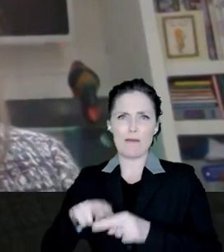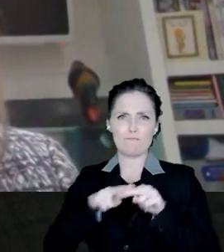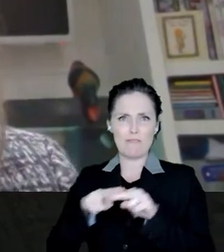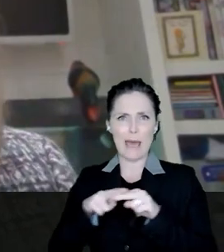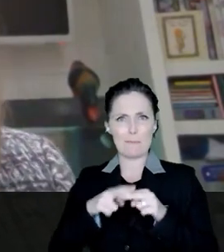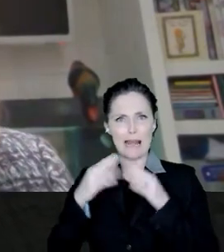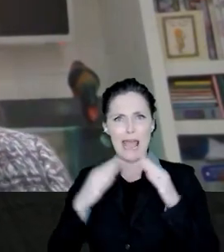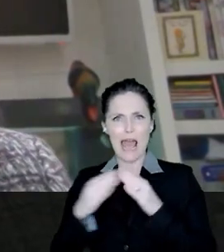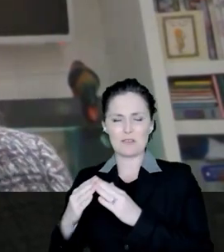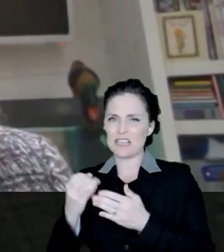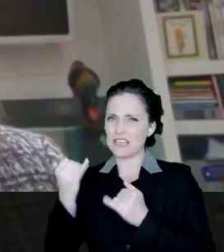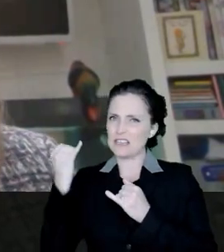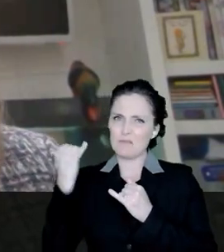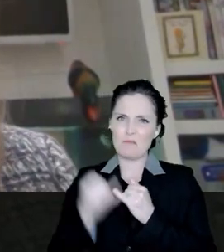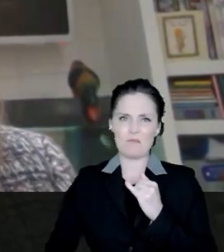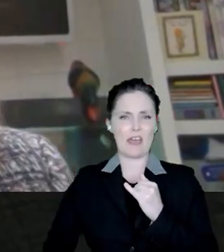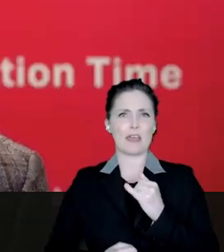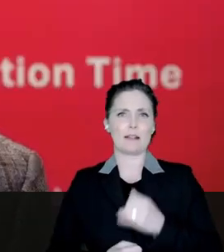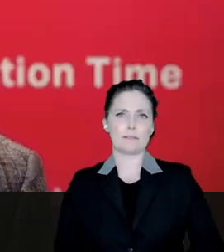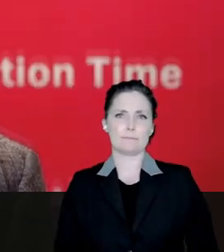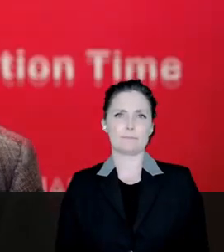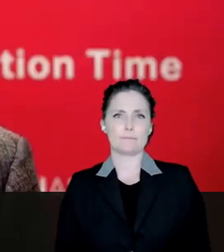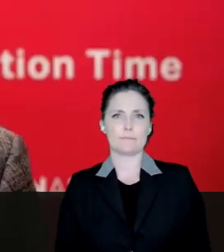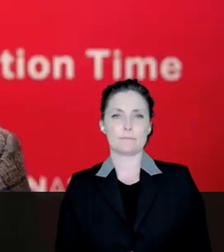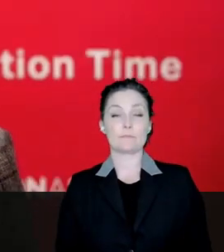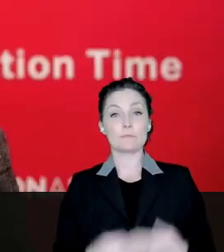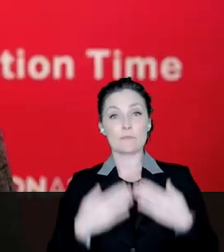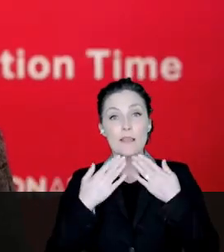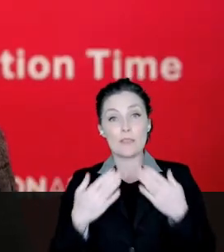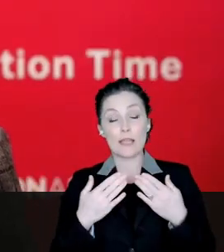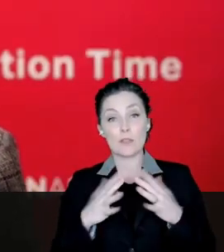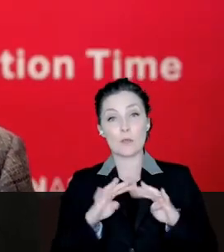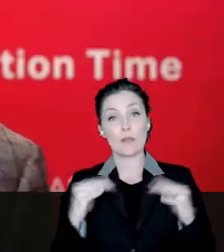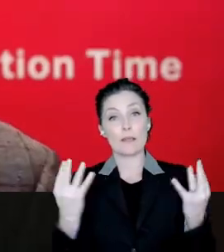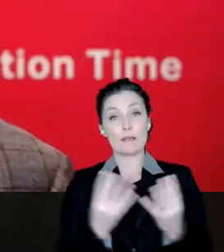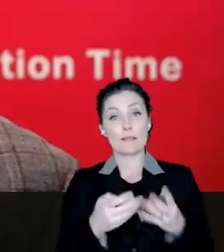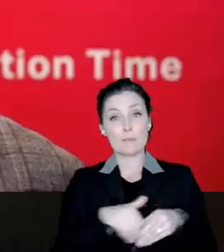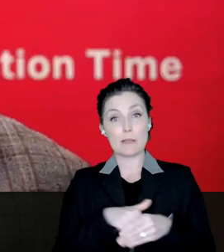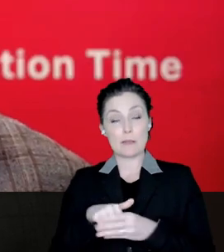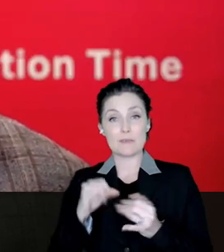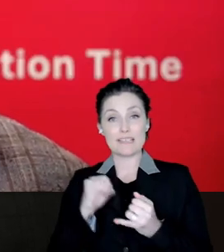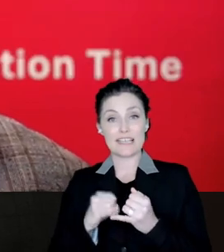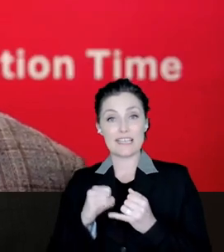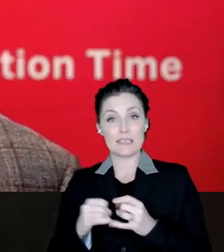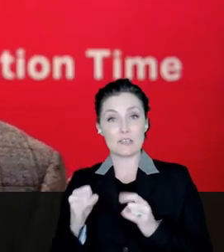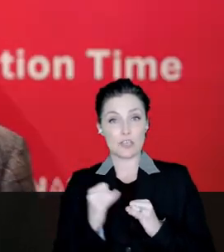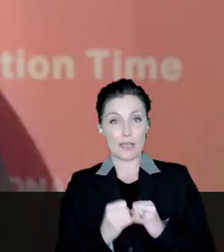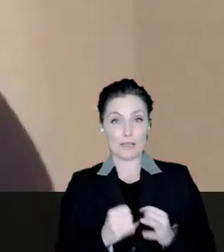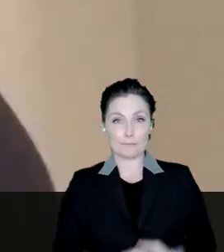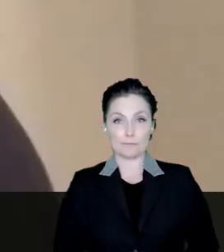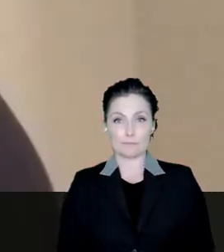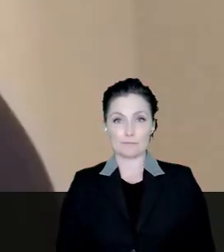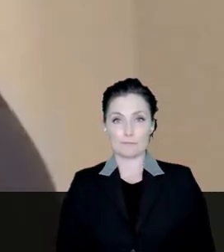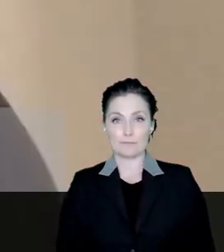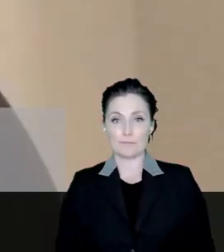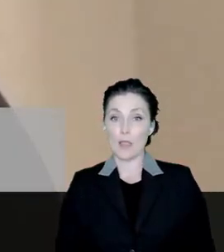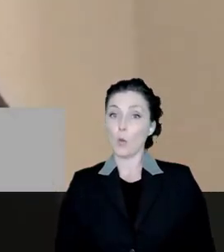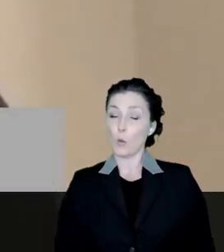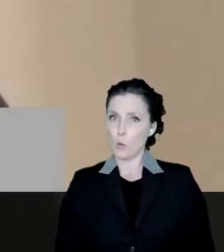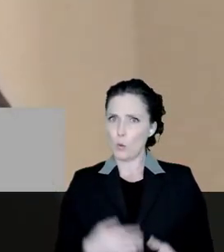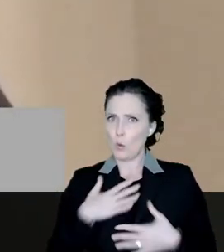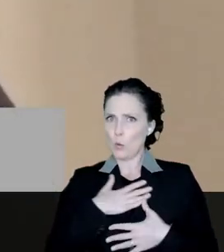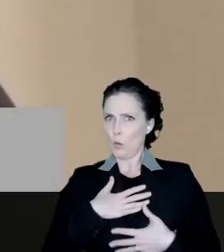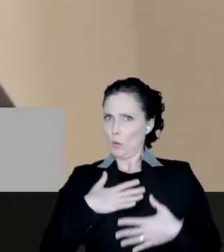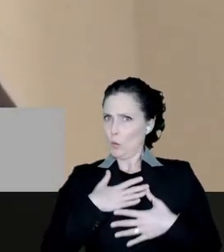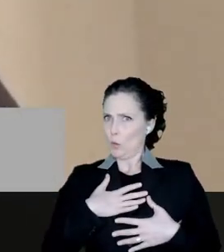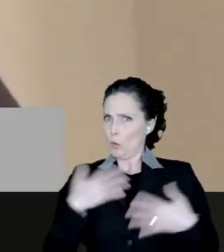miserably. Thank you. And Assembly Member Sakina Sheikh. That was a very impassioned speaker to come in behind. Perhaps